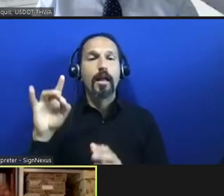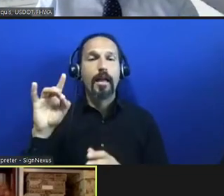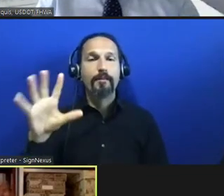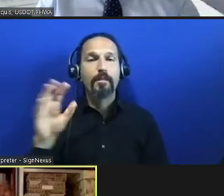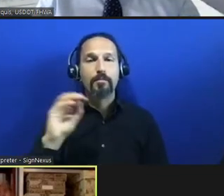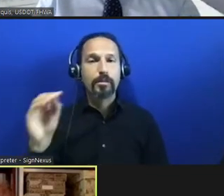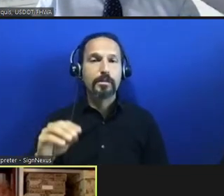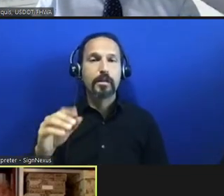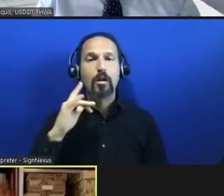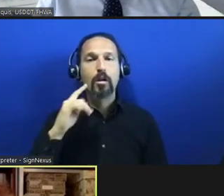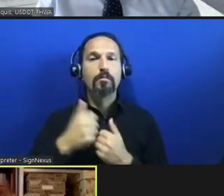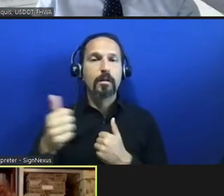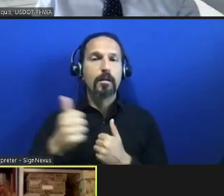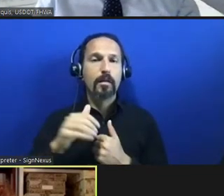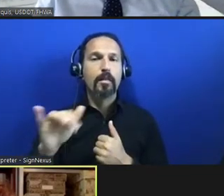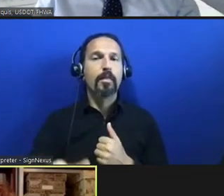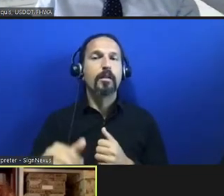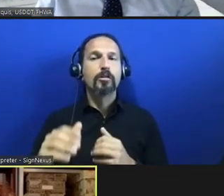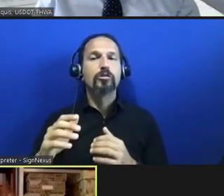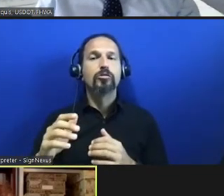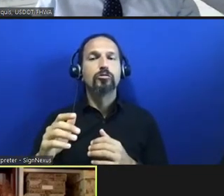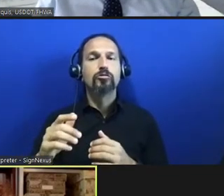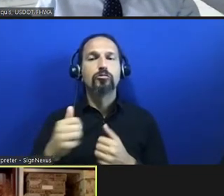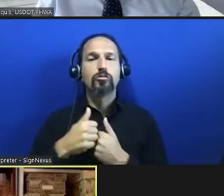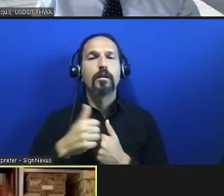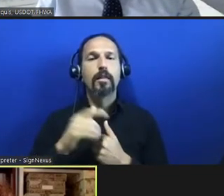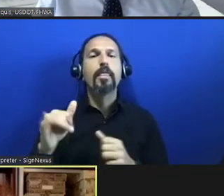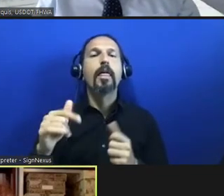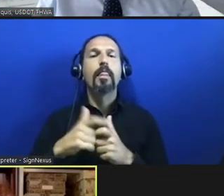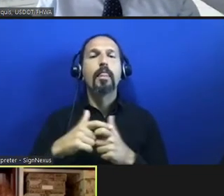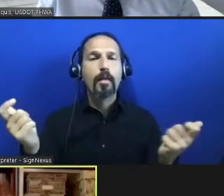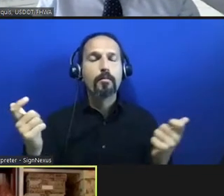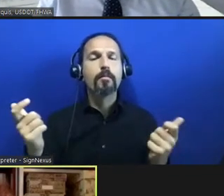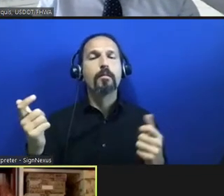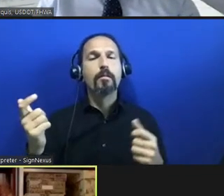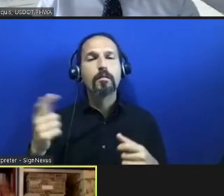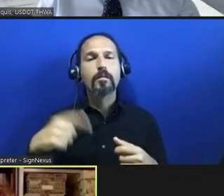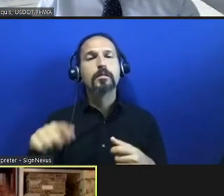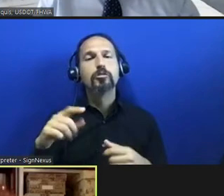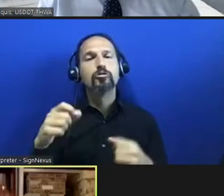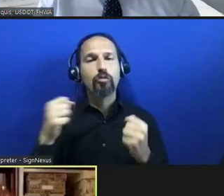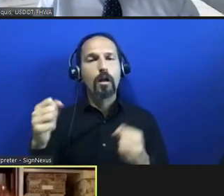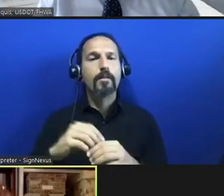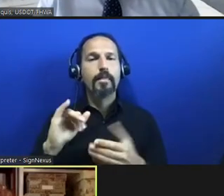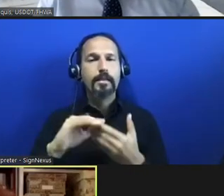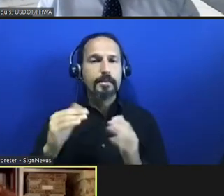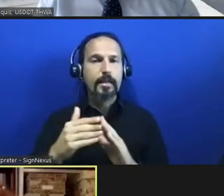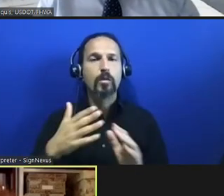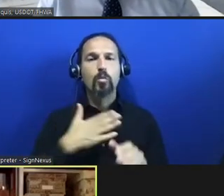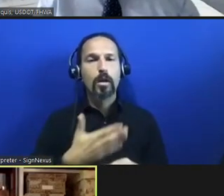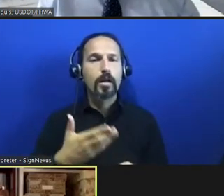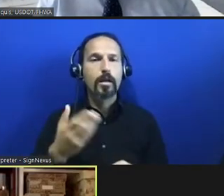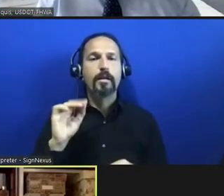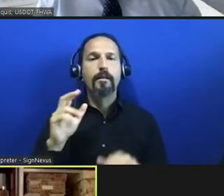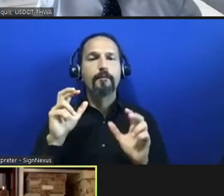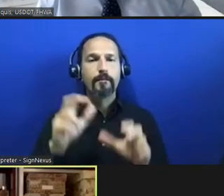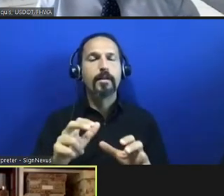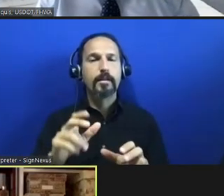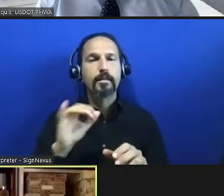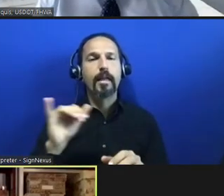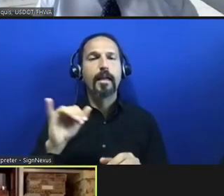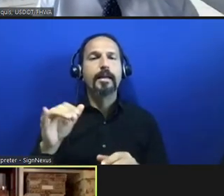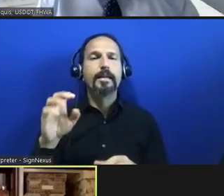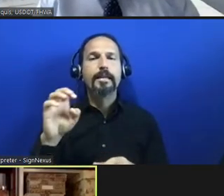of people already commute by transit we're talking about a loud minority who drive into the city or within the city at will or vested interests like Easy